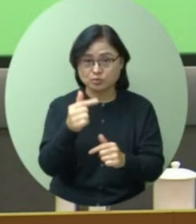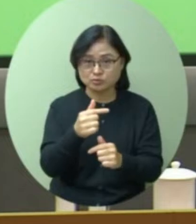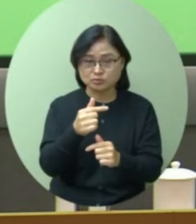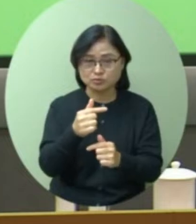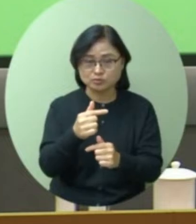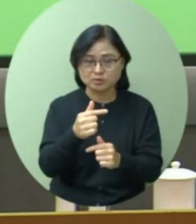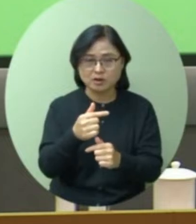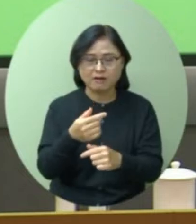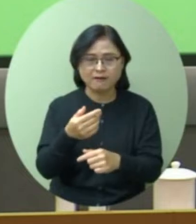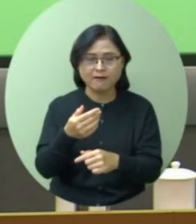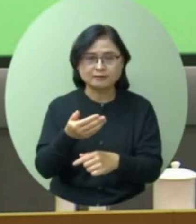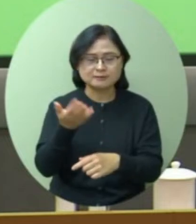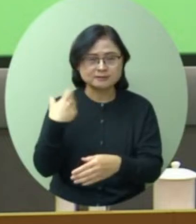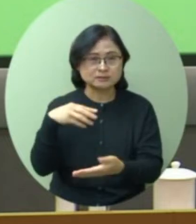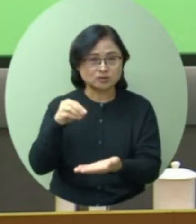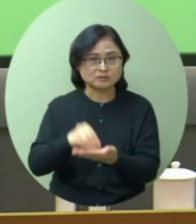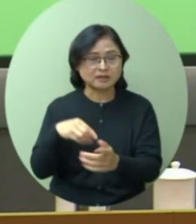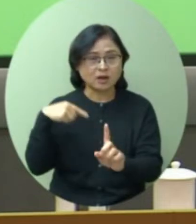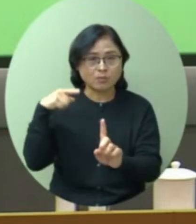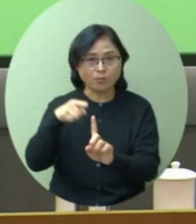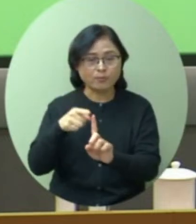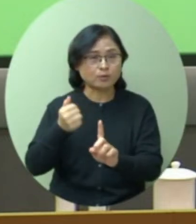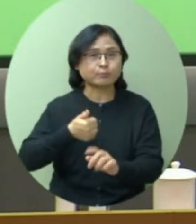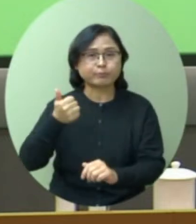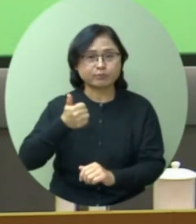this all this system